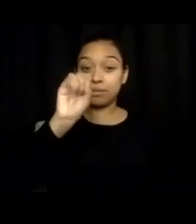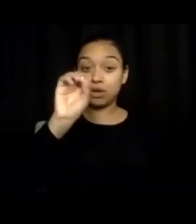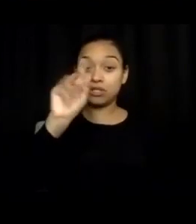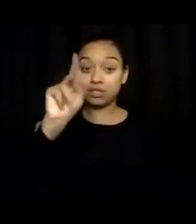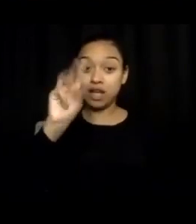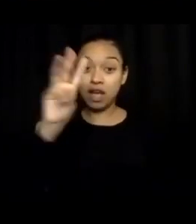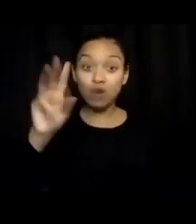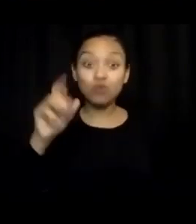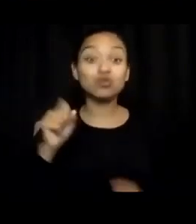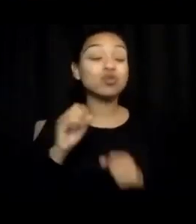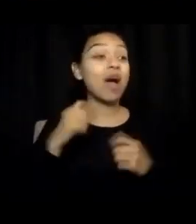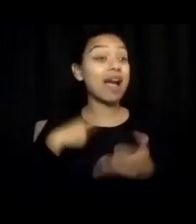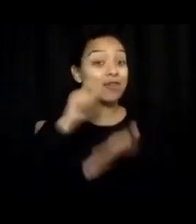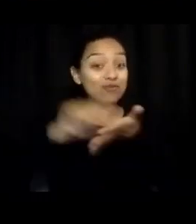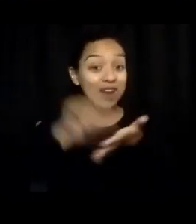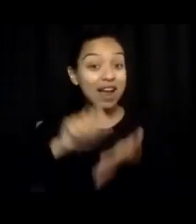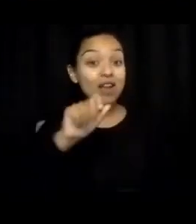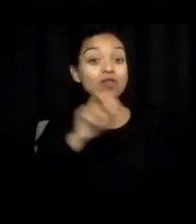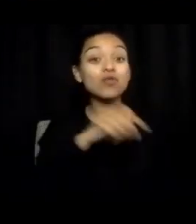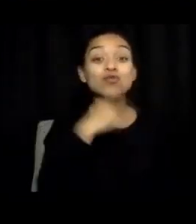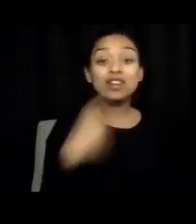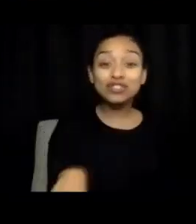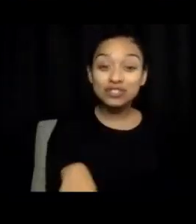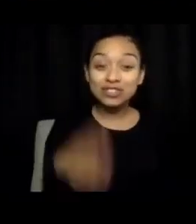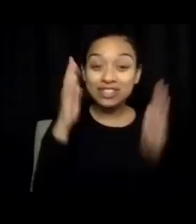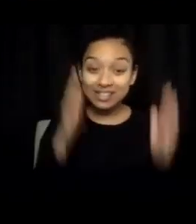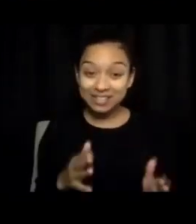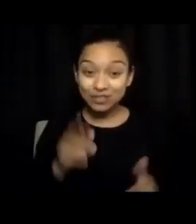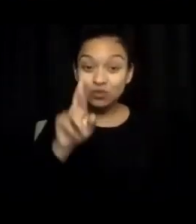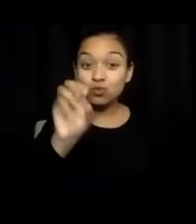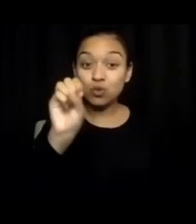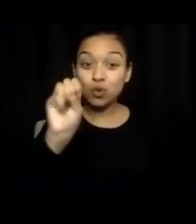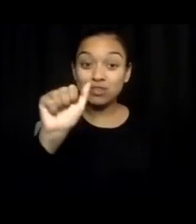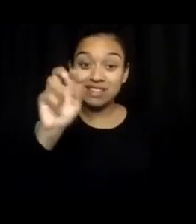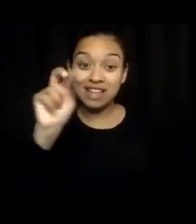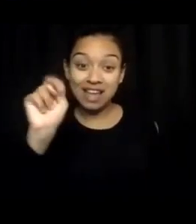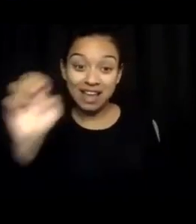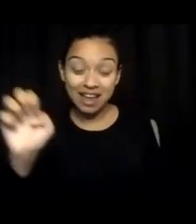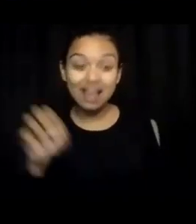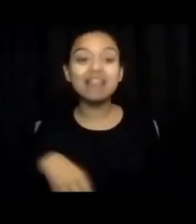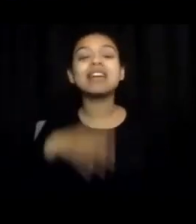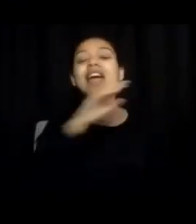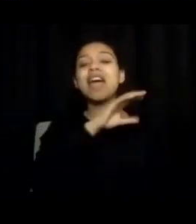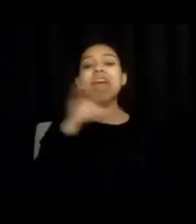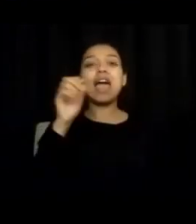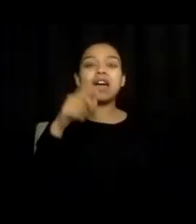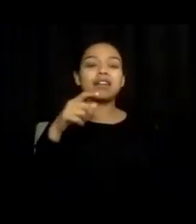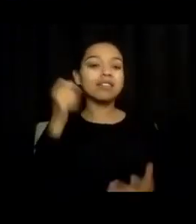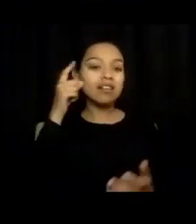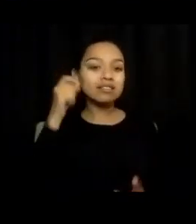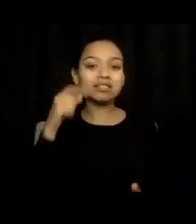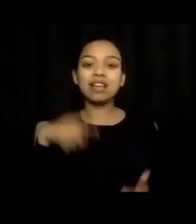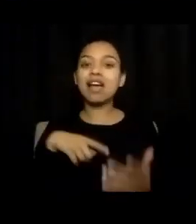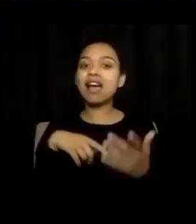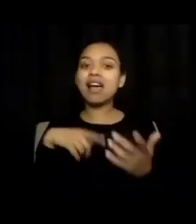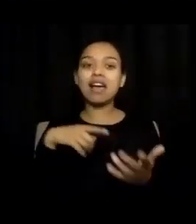Ah! And while I was there, they had like the whole catalog of American sitcoms. Right. And they gave me the Mary